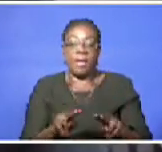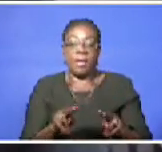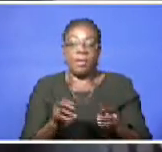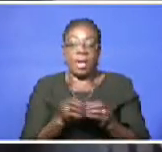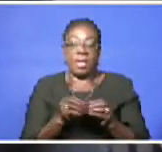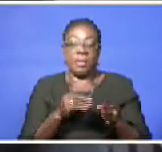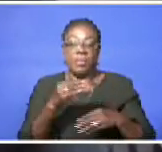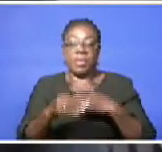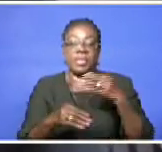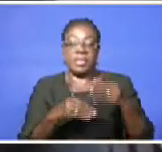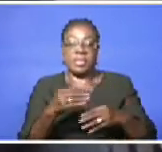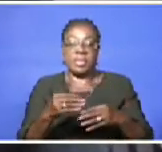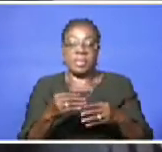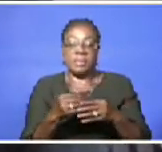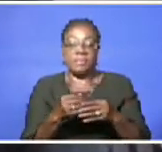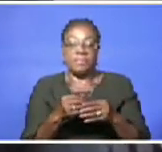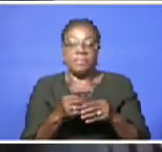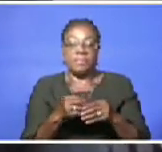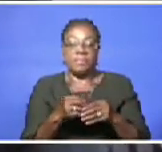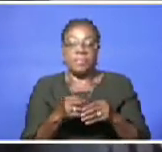processing, something that has eluded us;